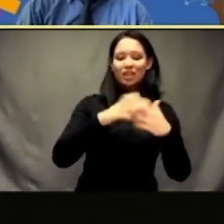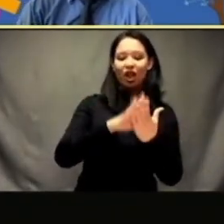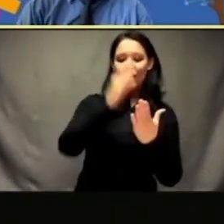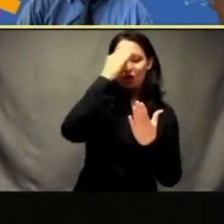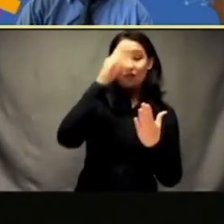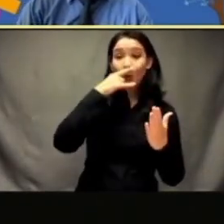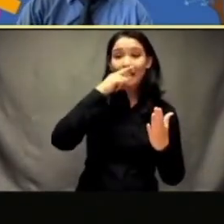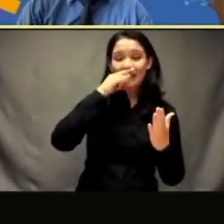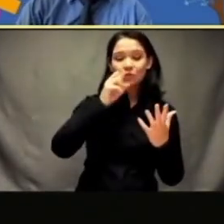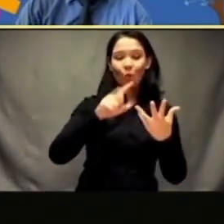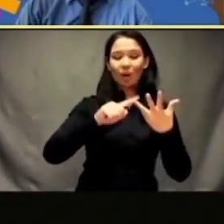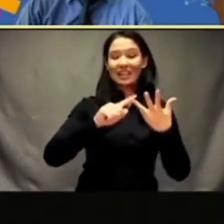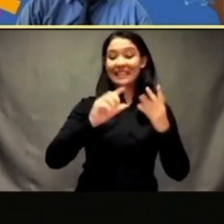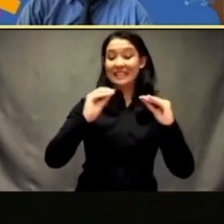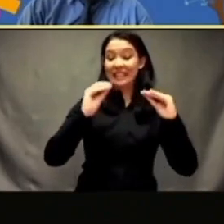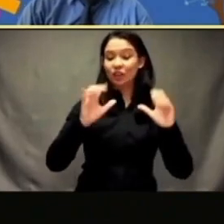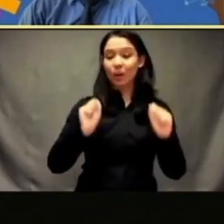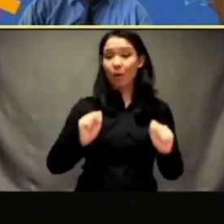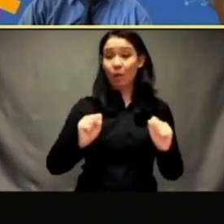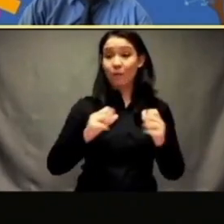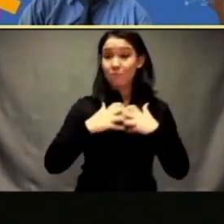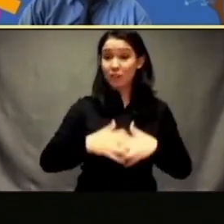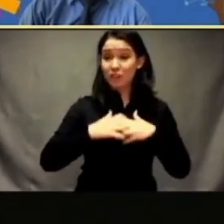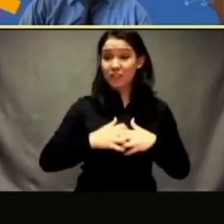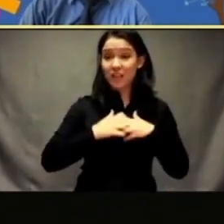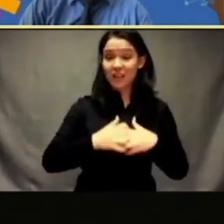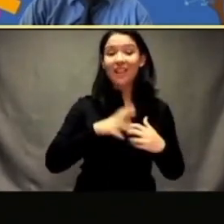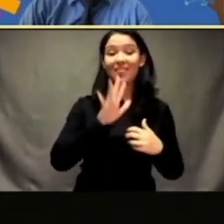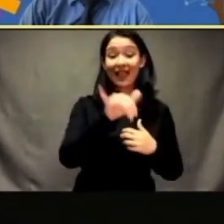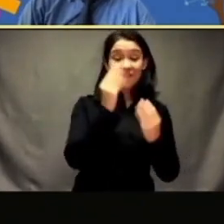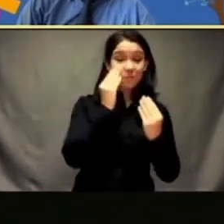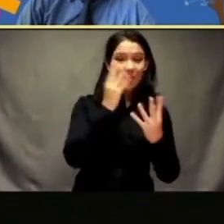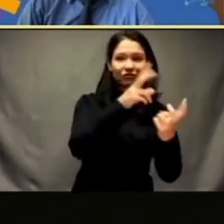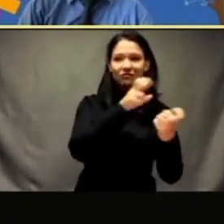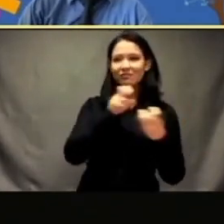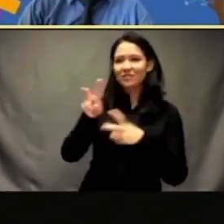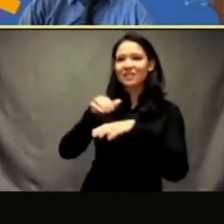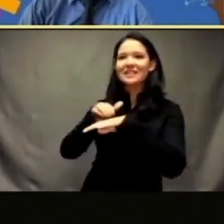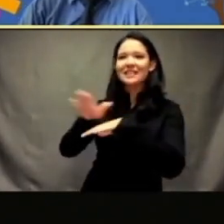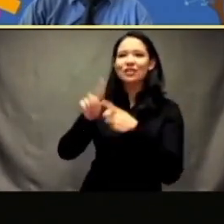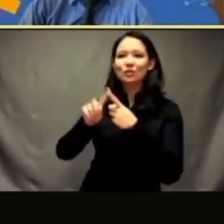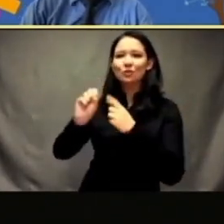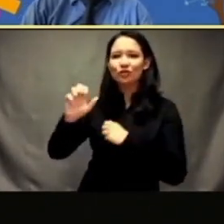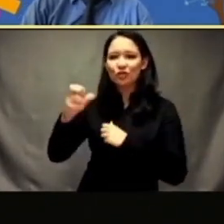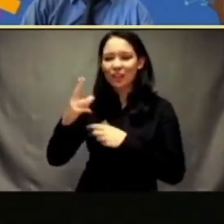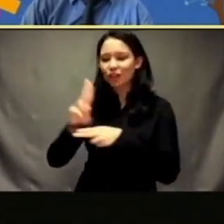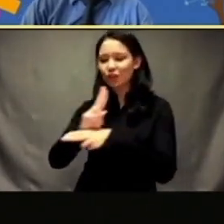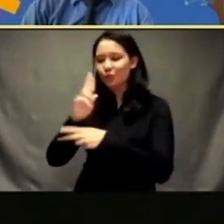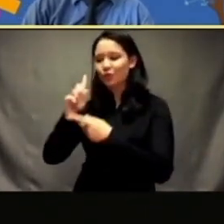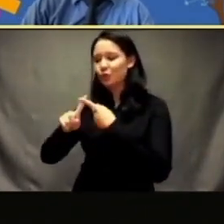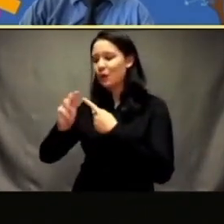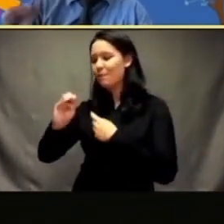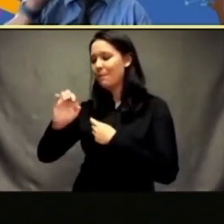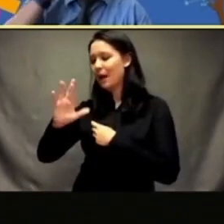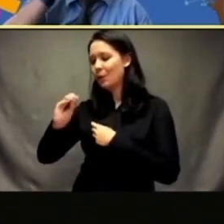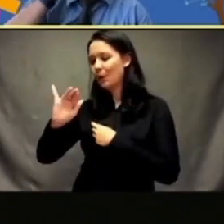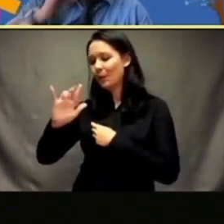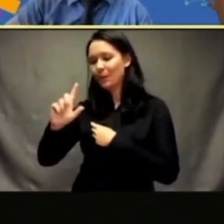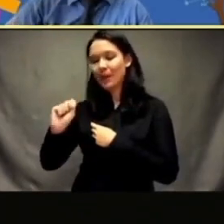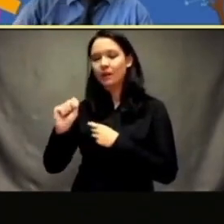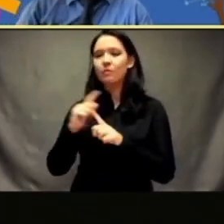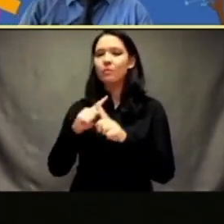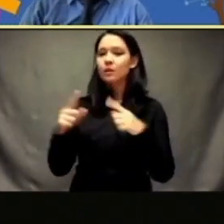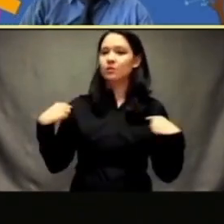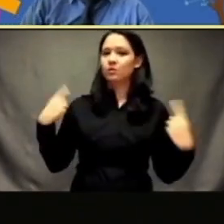can start to pull some of that information out towards Scratch and then use it towards the Microbit. Unfortunately, the things that are so